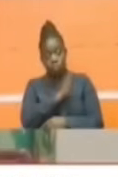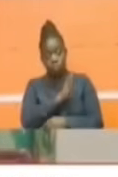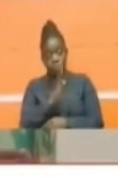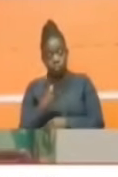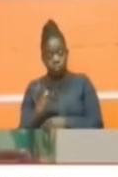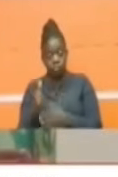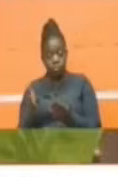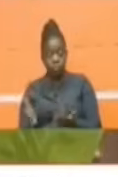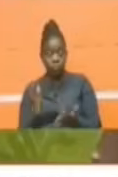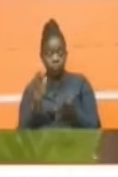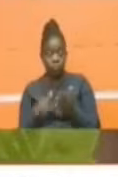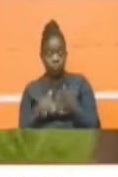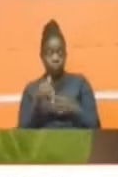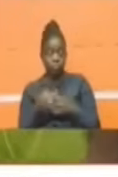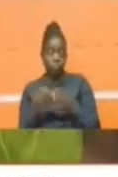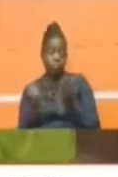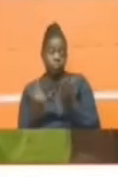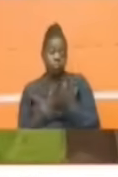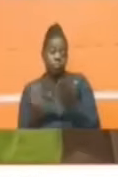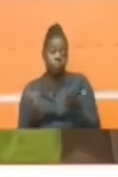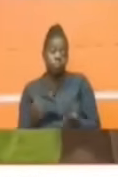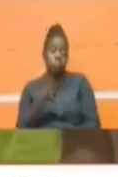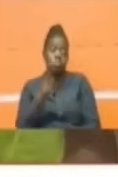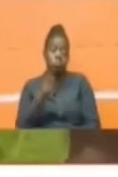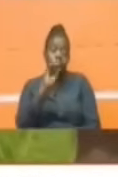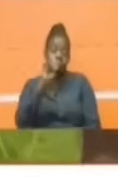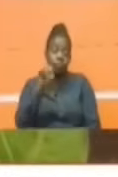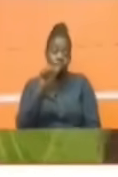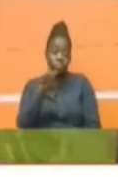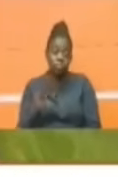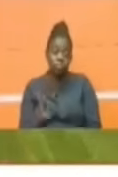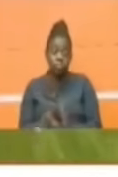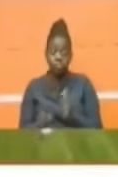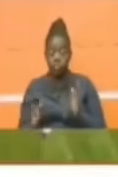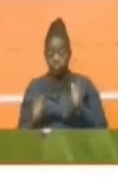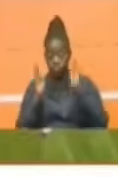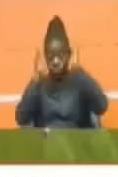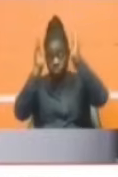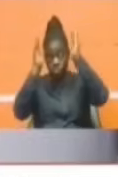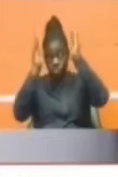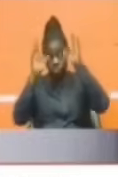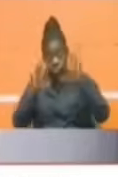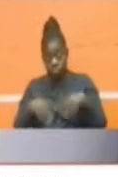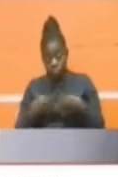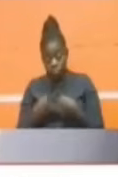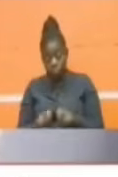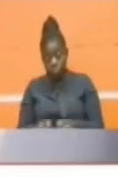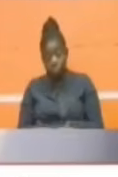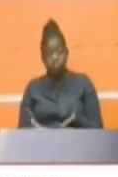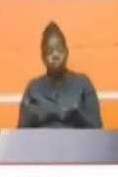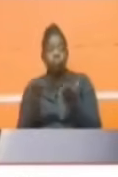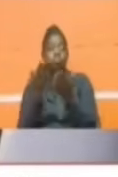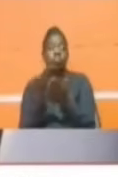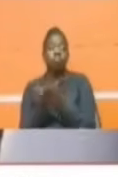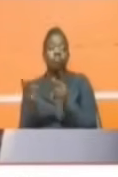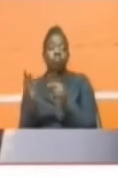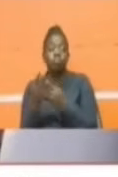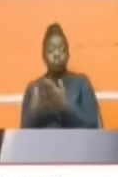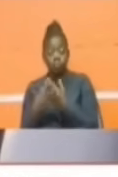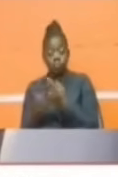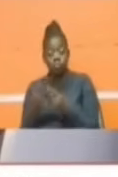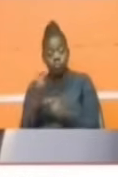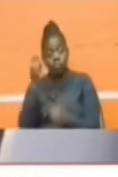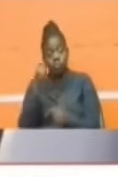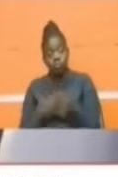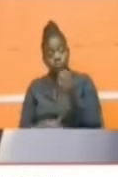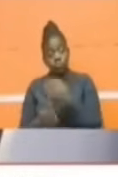across Uganda. Omulabirizi Bbanja akiikiridde Ssaabalabirizi Dr. Stephen Samuel Kazimba Mugalu ye asabye abantu okulabira ku bajulizi